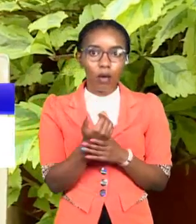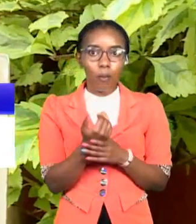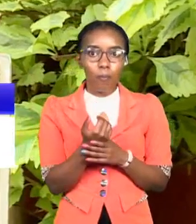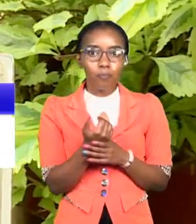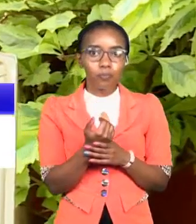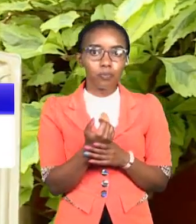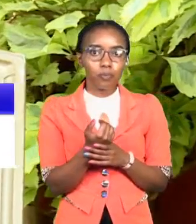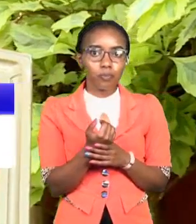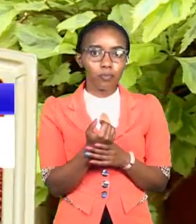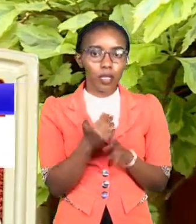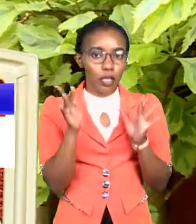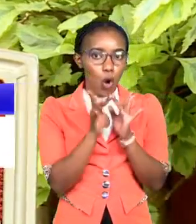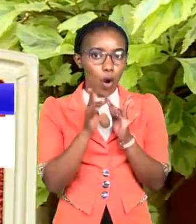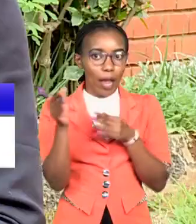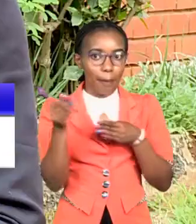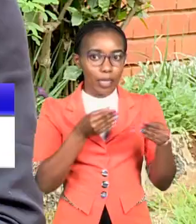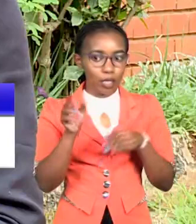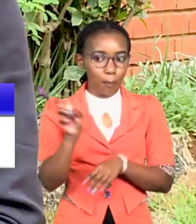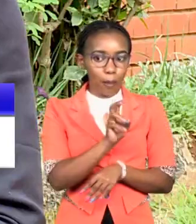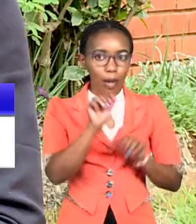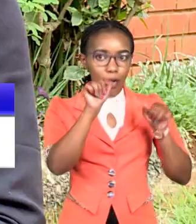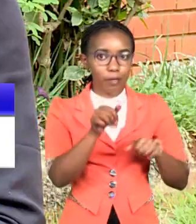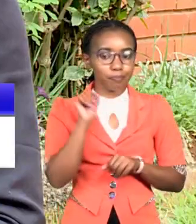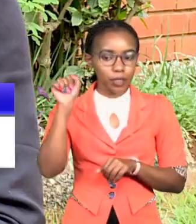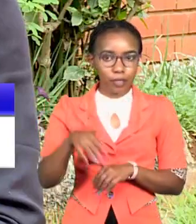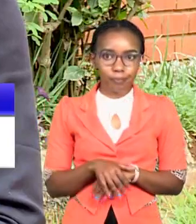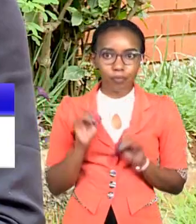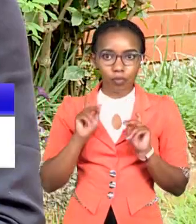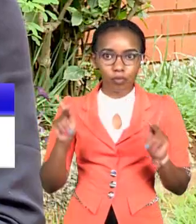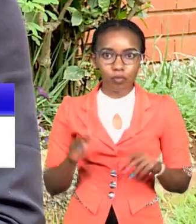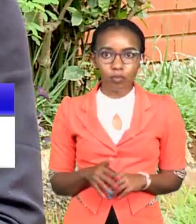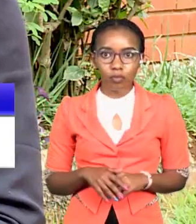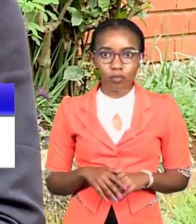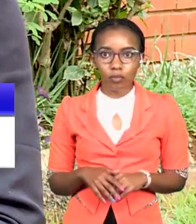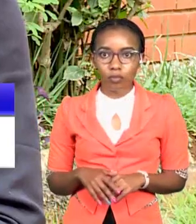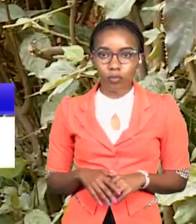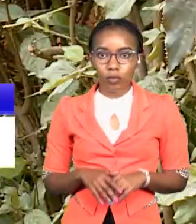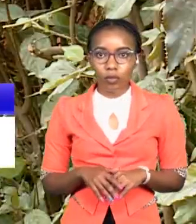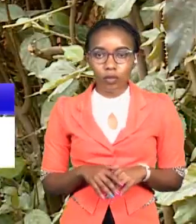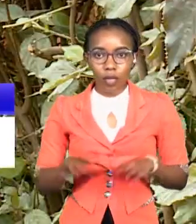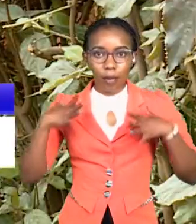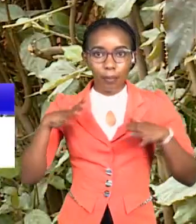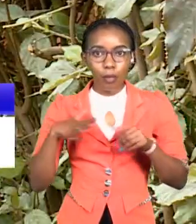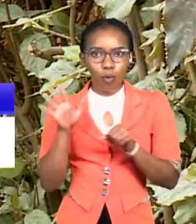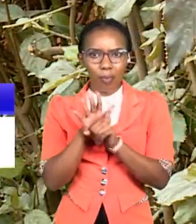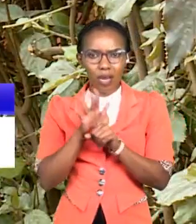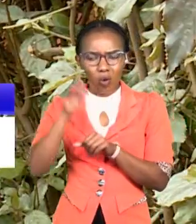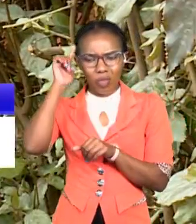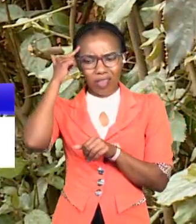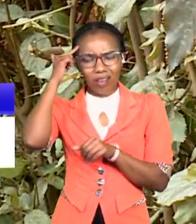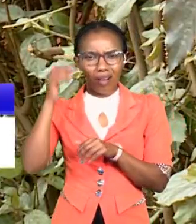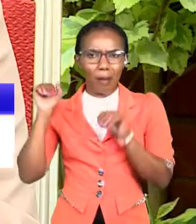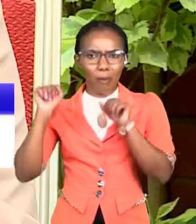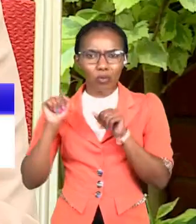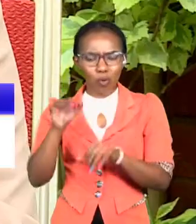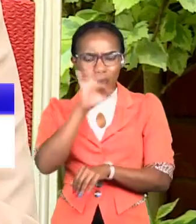call it traffic in the online business world. Yes, exactly. All right. So a lot of people have bought this mentality that they can actually